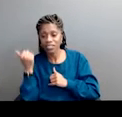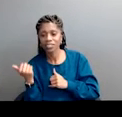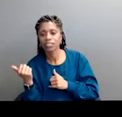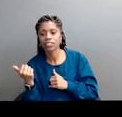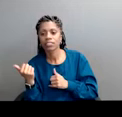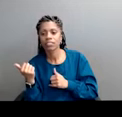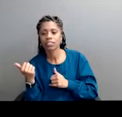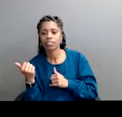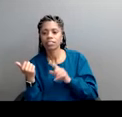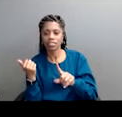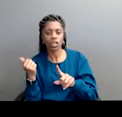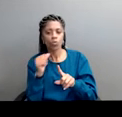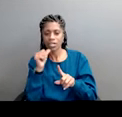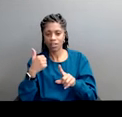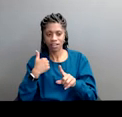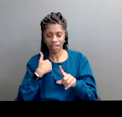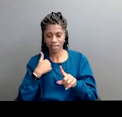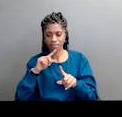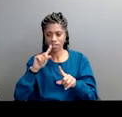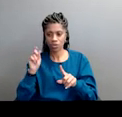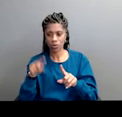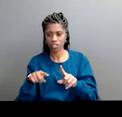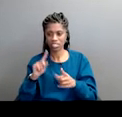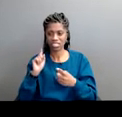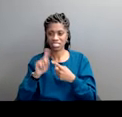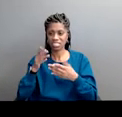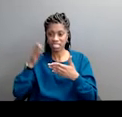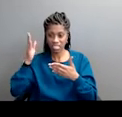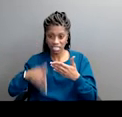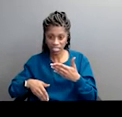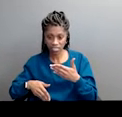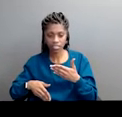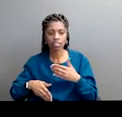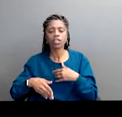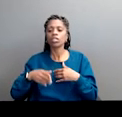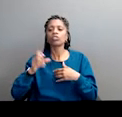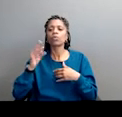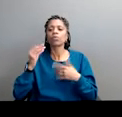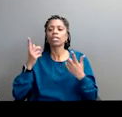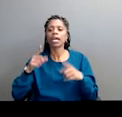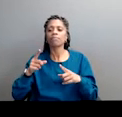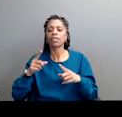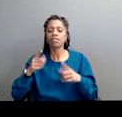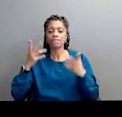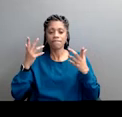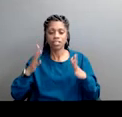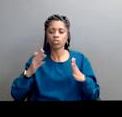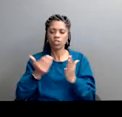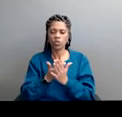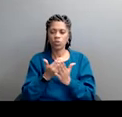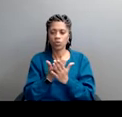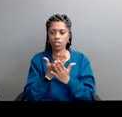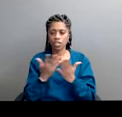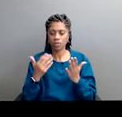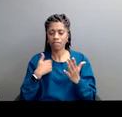we're not going to take questions till the very end so you can put them in the qa box what we are going to do is ian's going to be very kind and follow this new thing that we're doing we're going to